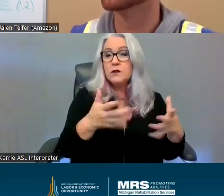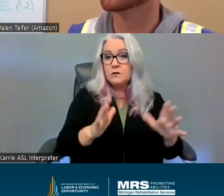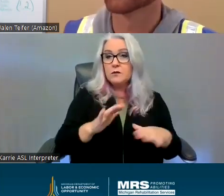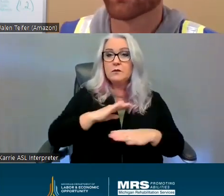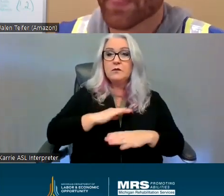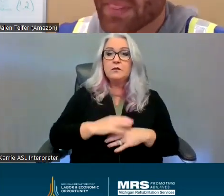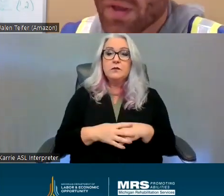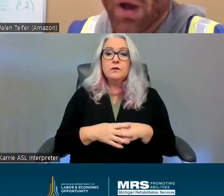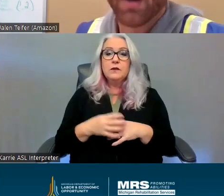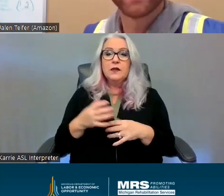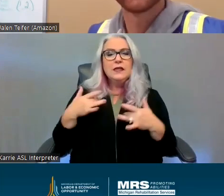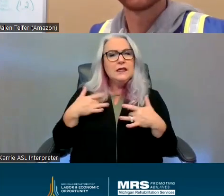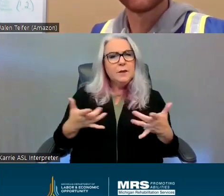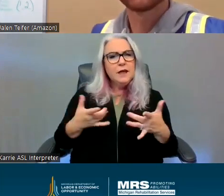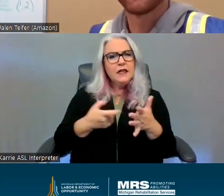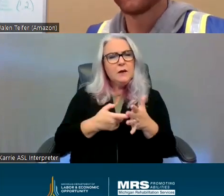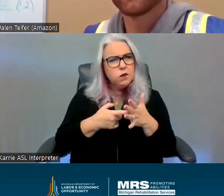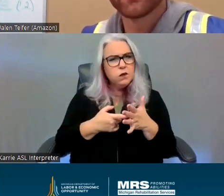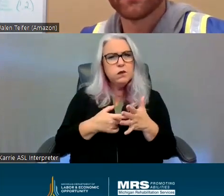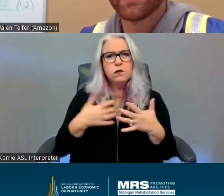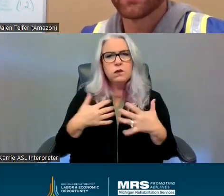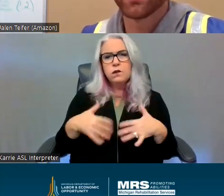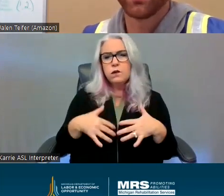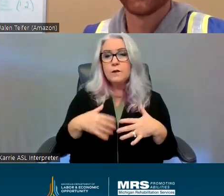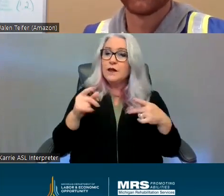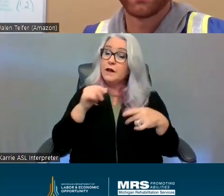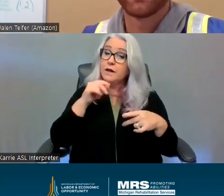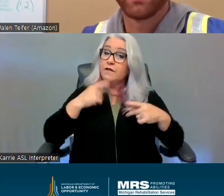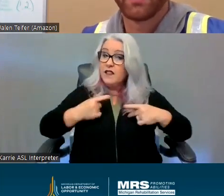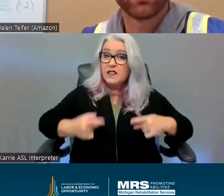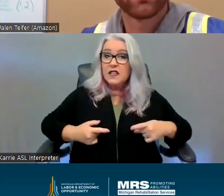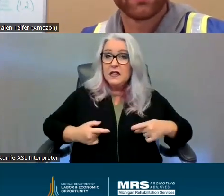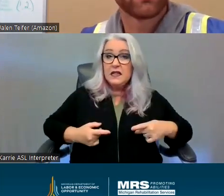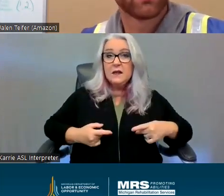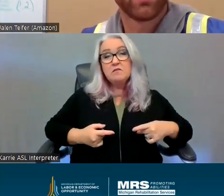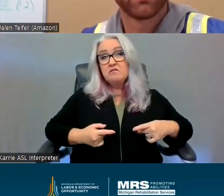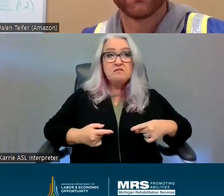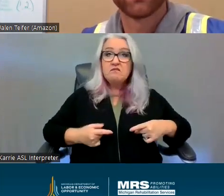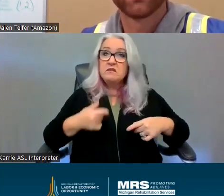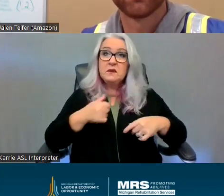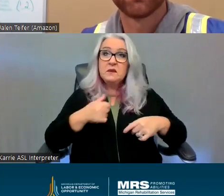physically demanding? It's not physically demanding. I wouldn't say,